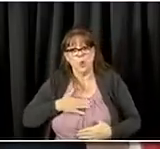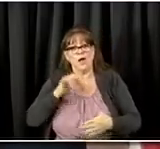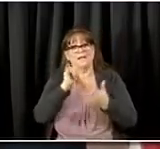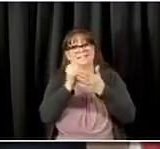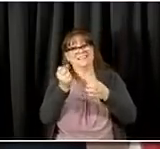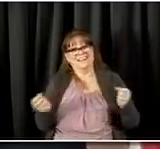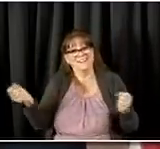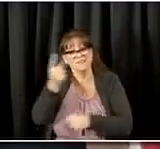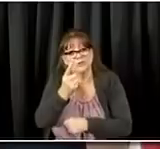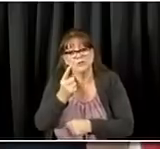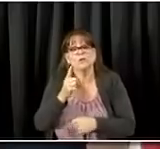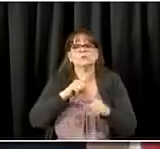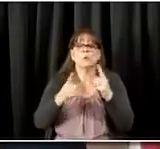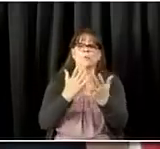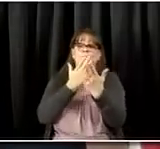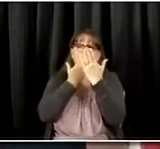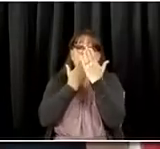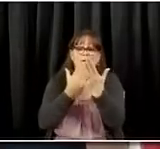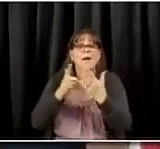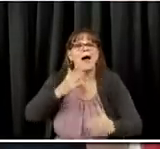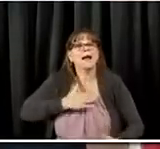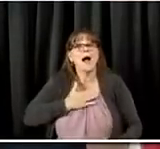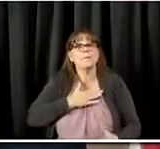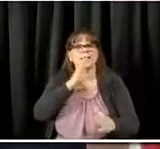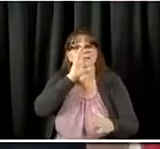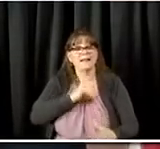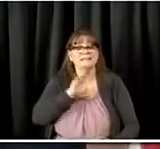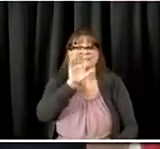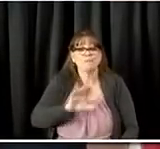Colorado. Happy to take some questions.